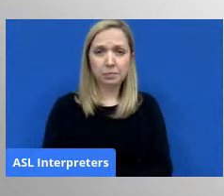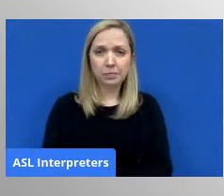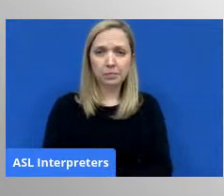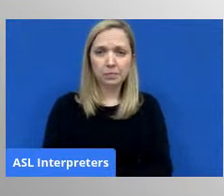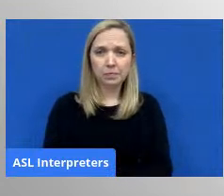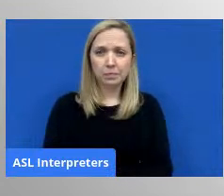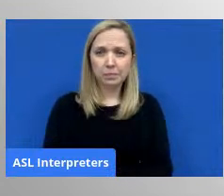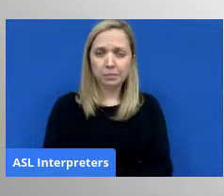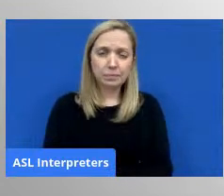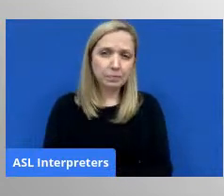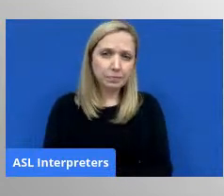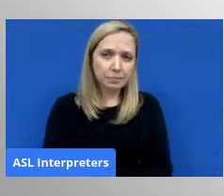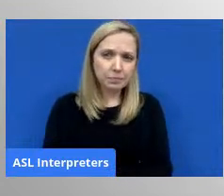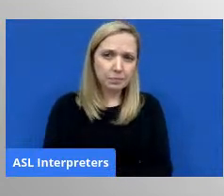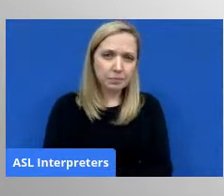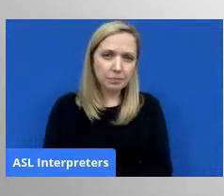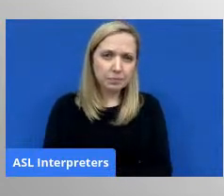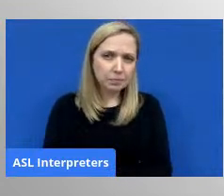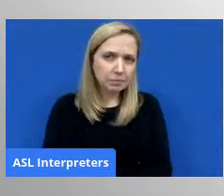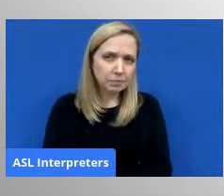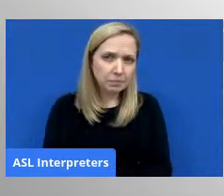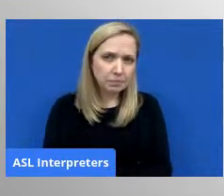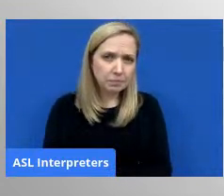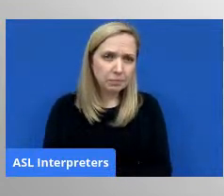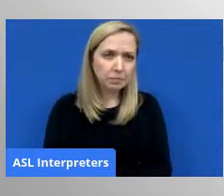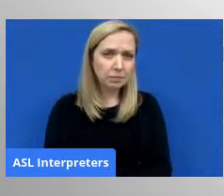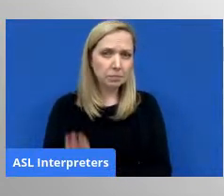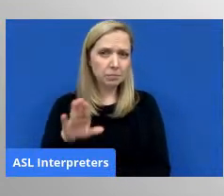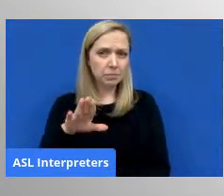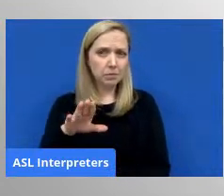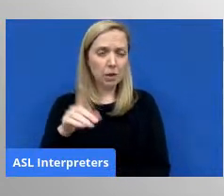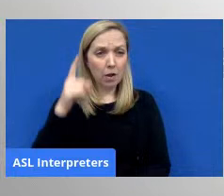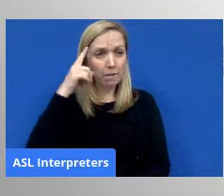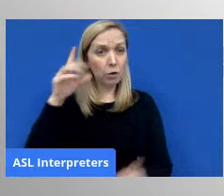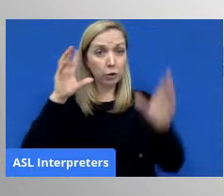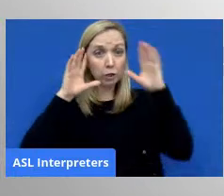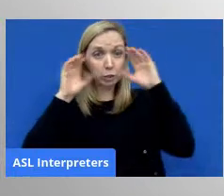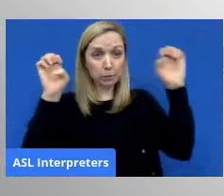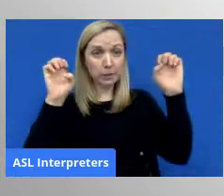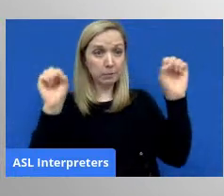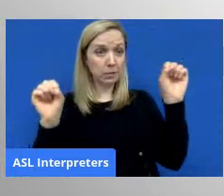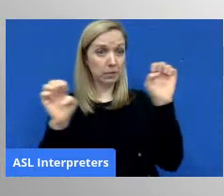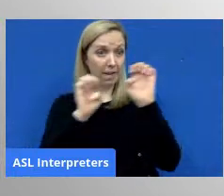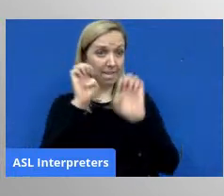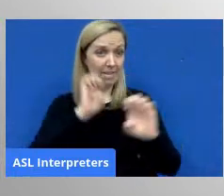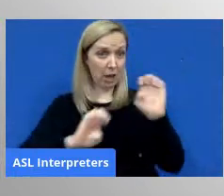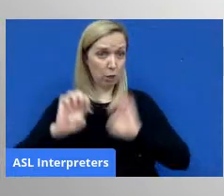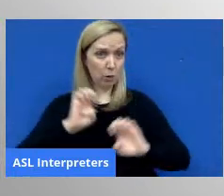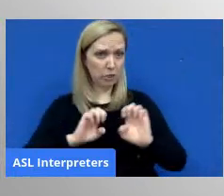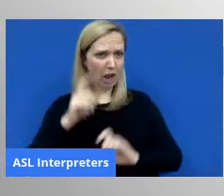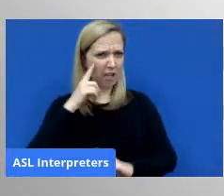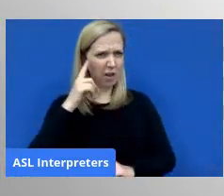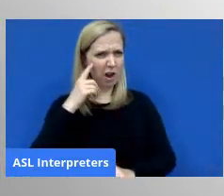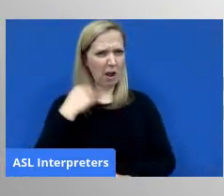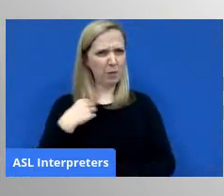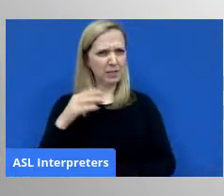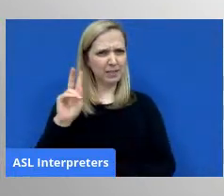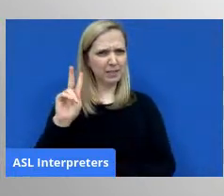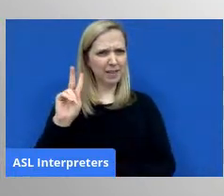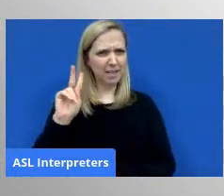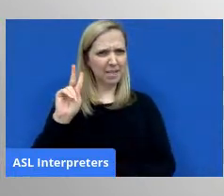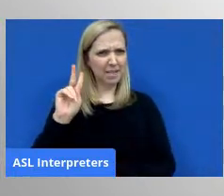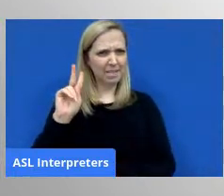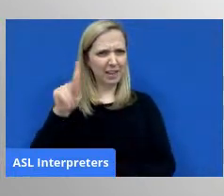So, Kara, I think you were chair of the superintendent's evaluation. I thought for some reason, maybe I'm not vice chair of finance. I thought I was,